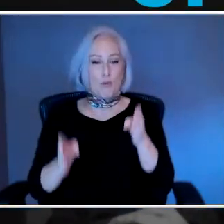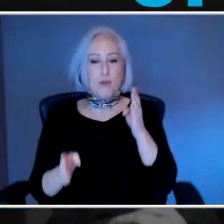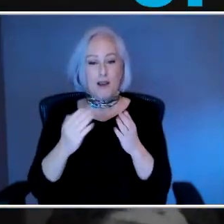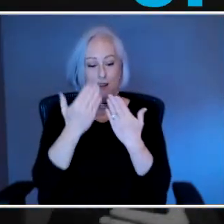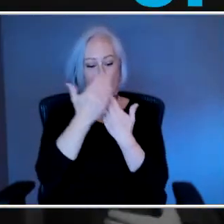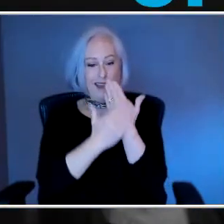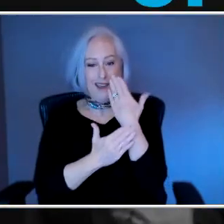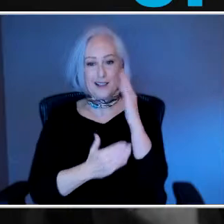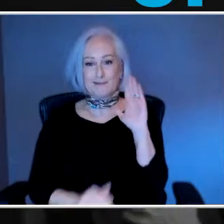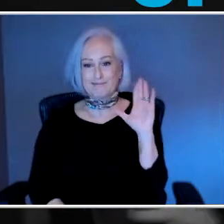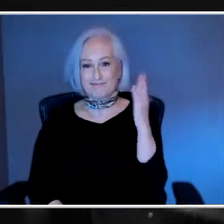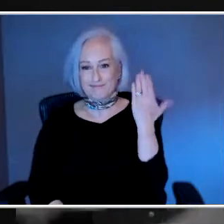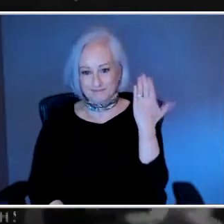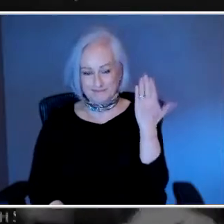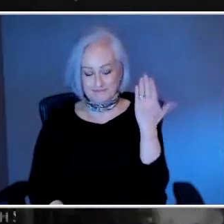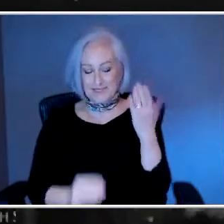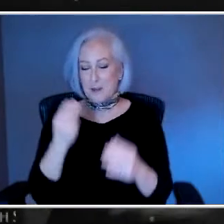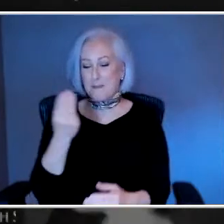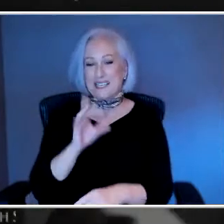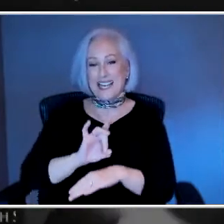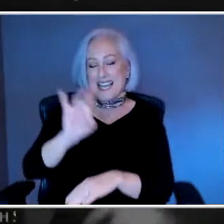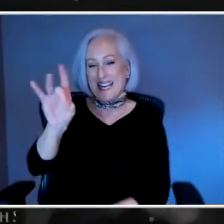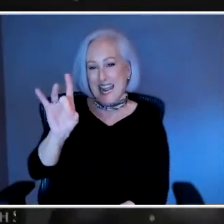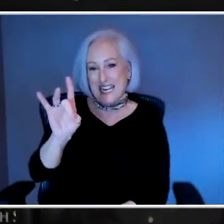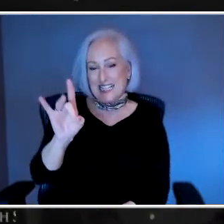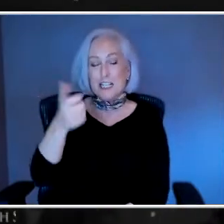Subscribe to our Morning Medical Update and Open